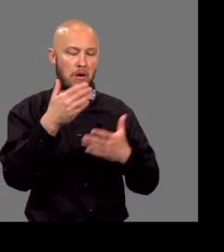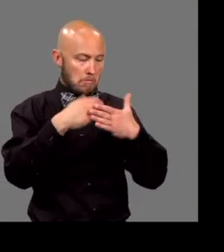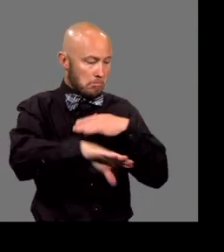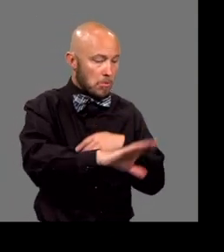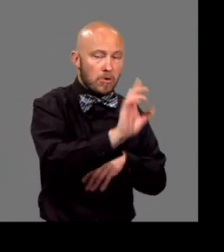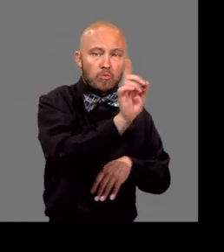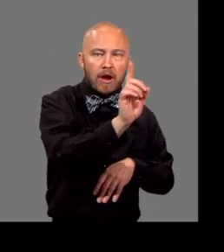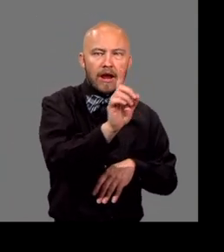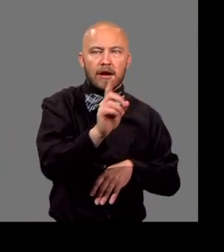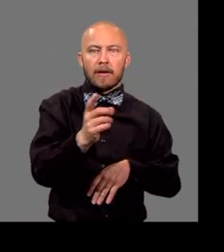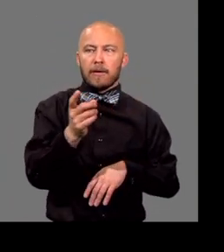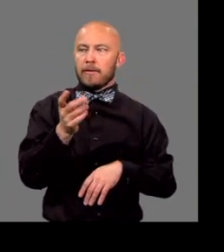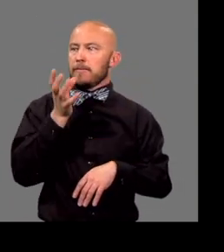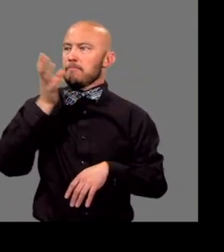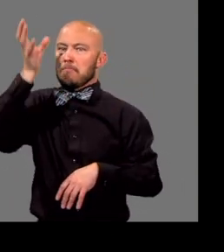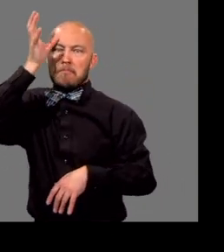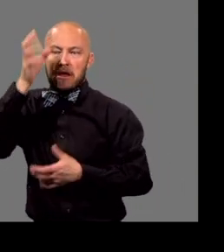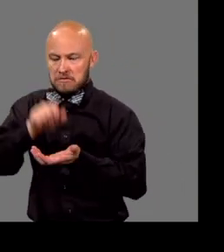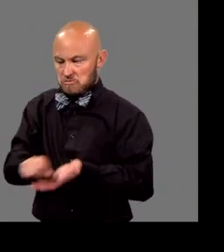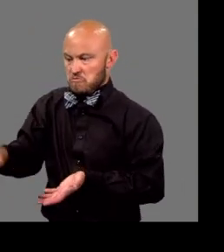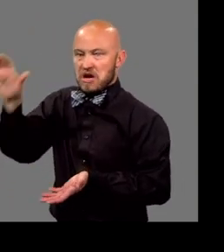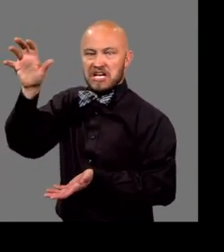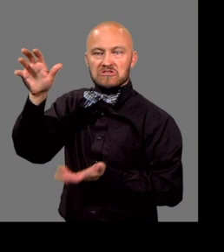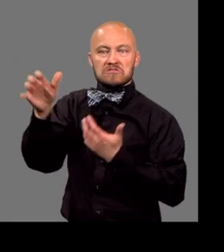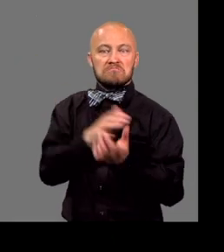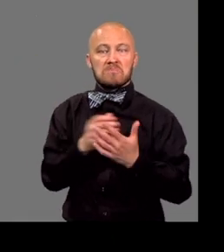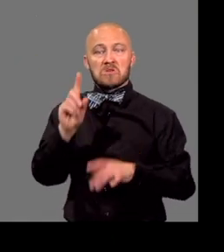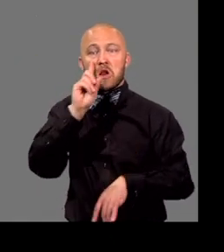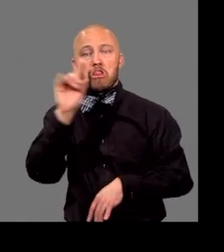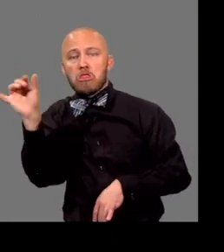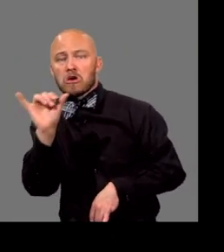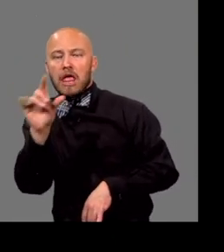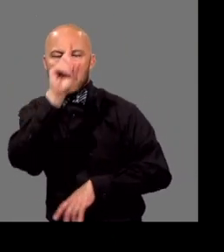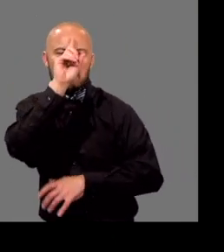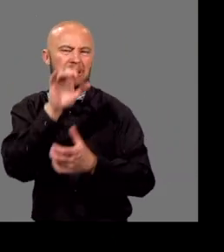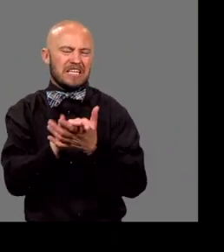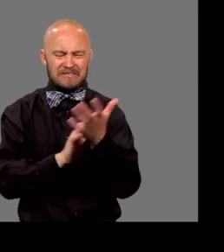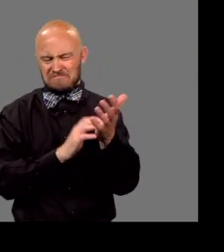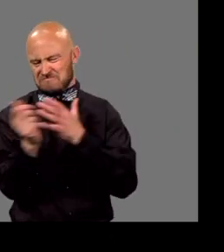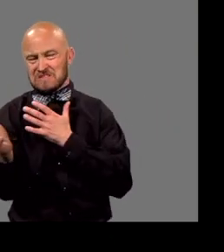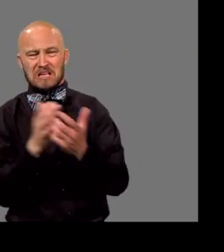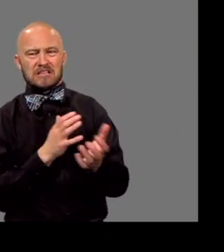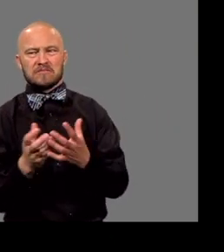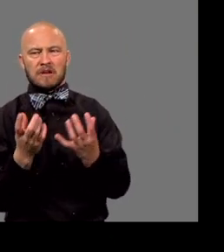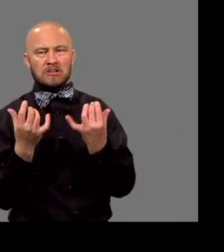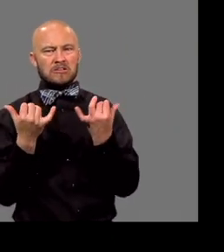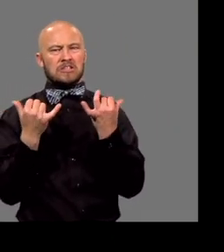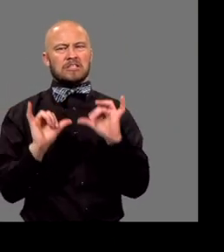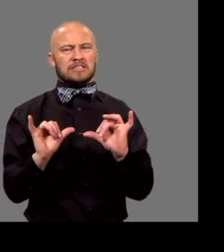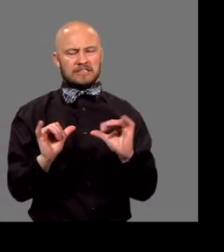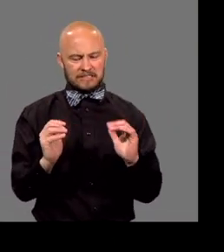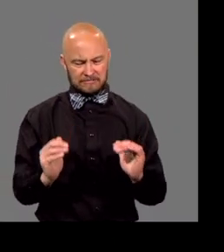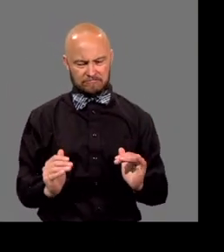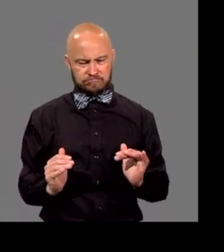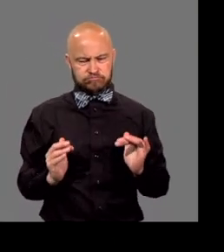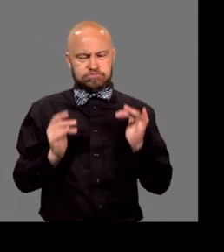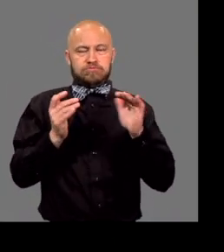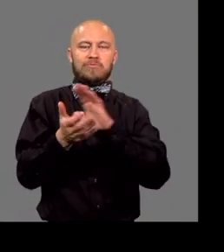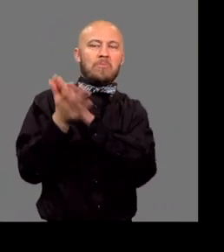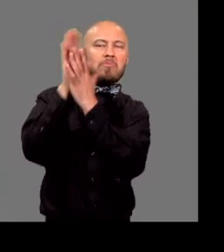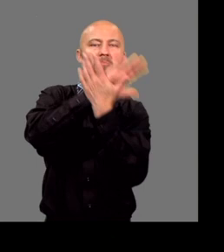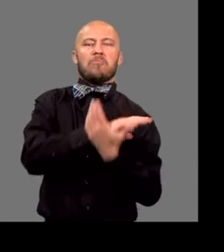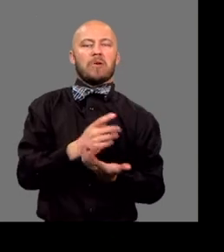born or how much your parents have, no matter what you look like or what you believe in, you can still rise to become whatever you